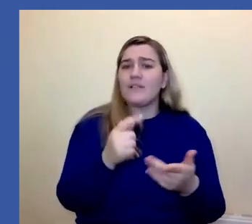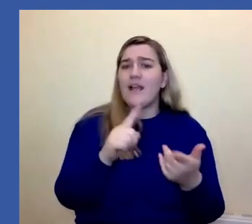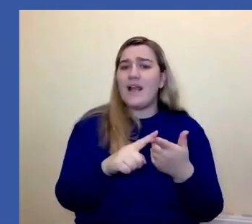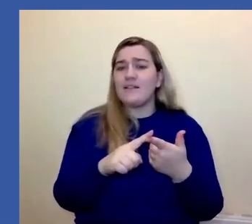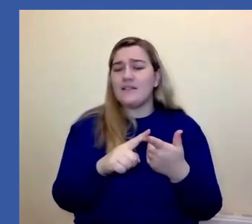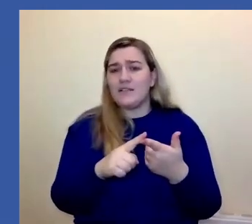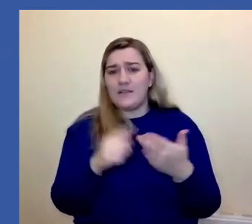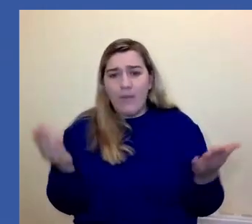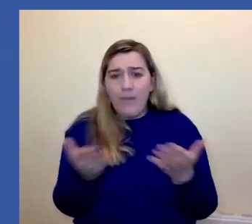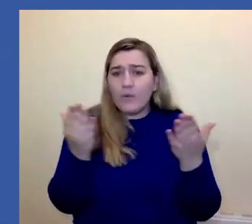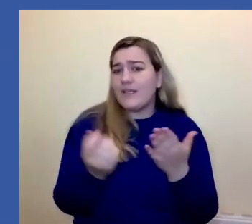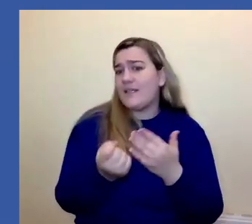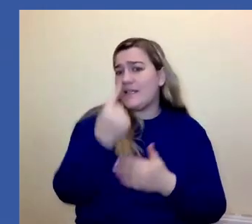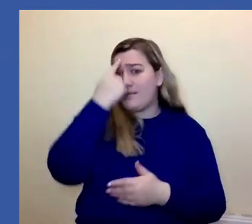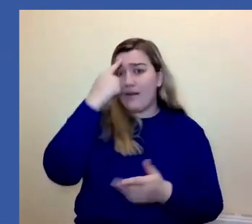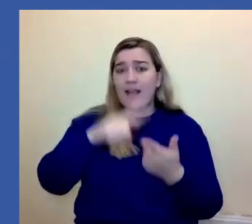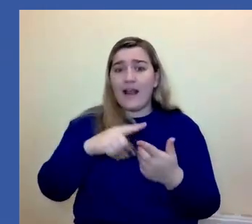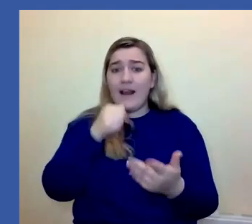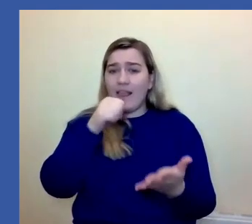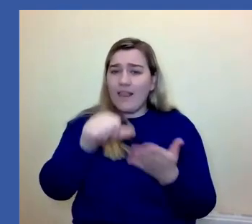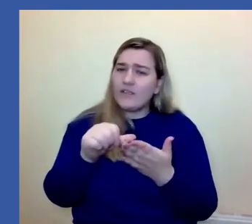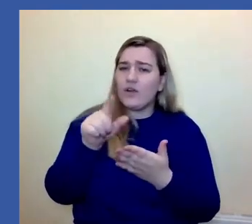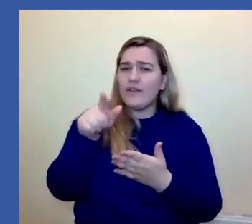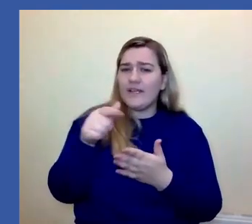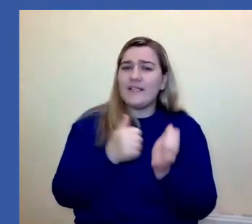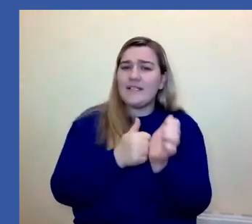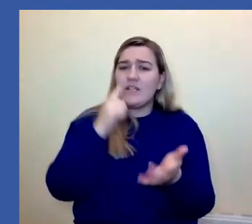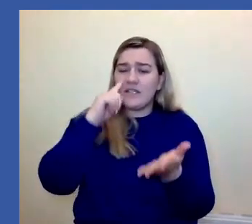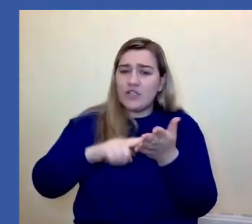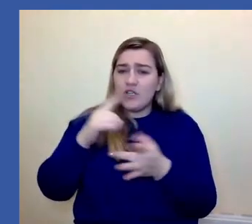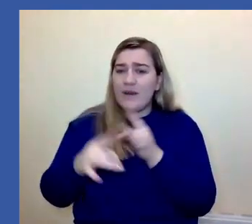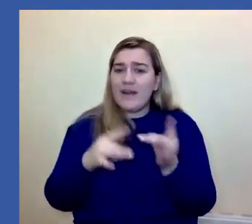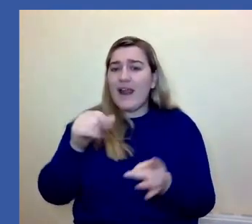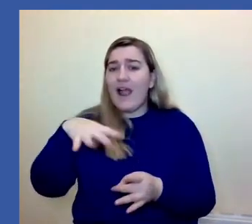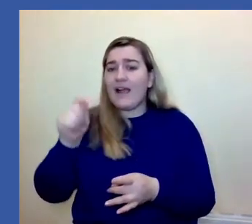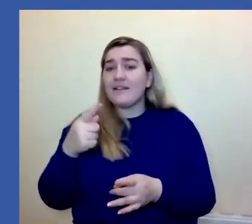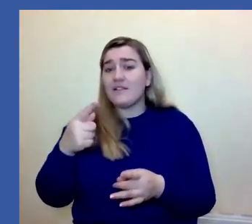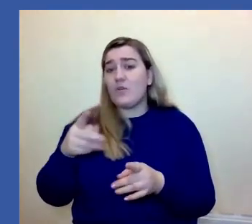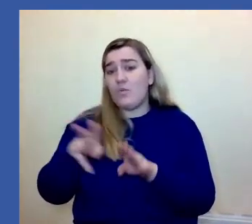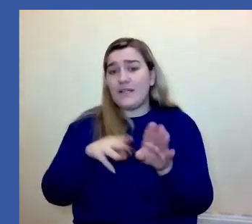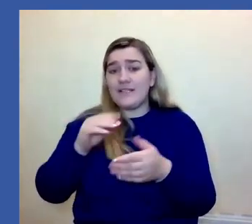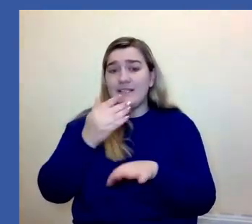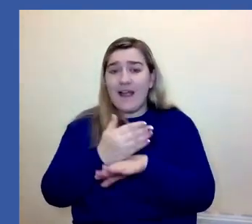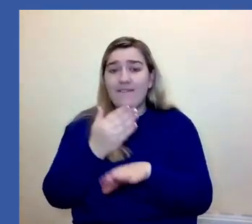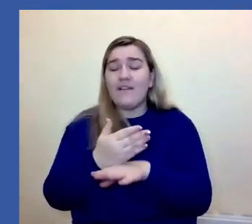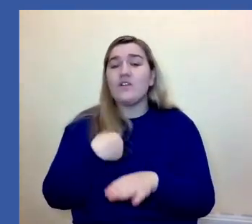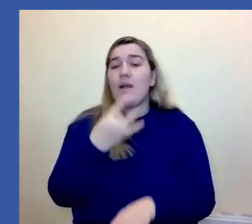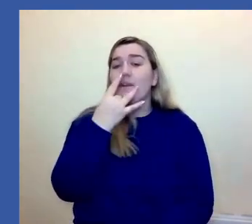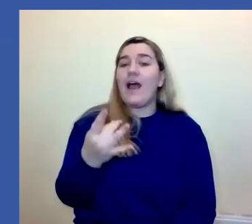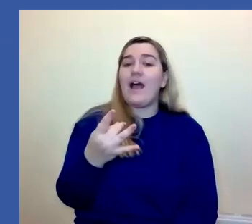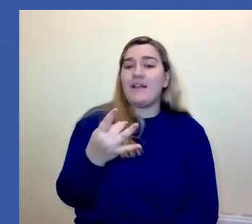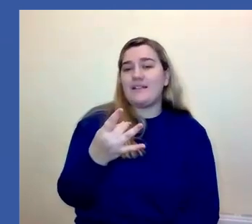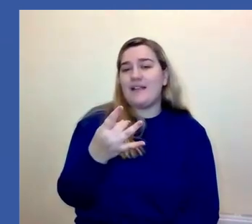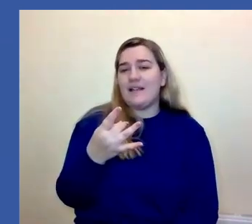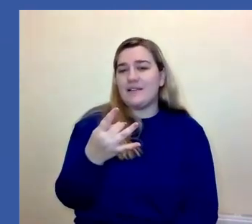staff. So we're really delighted to see this resource been launched today. For the rest of my talk, I'm going to call the Assisted Decision Making Capacity